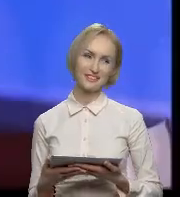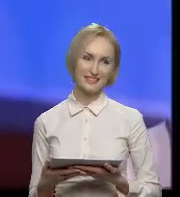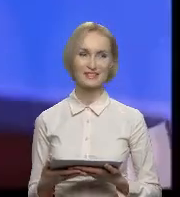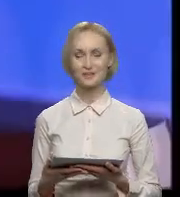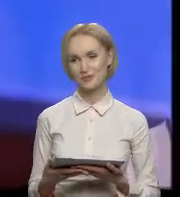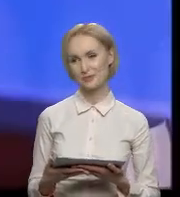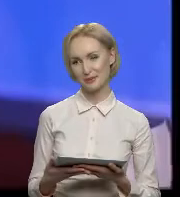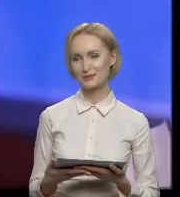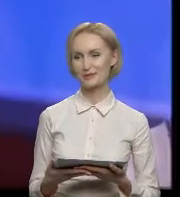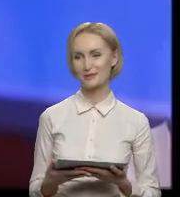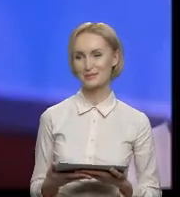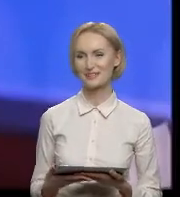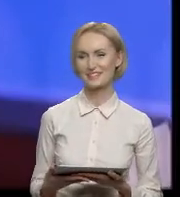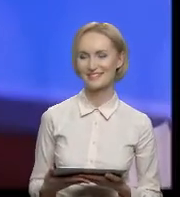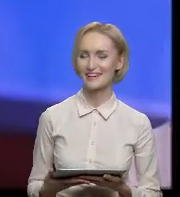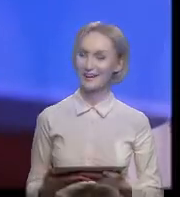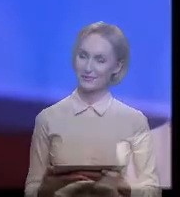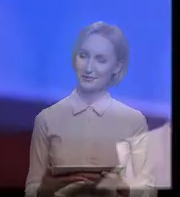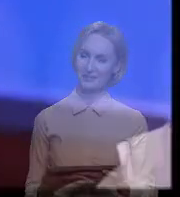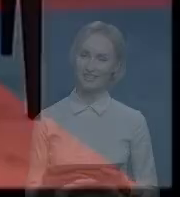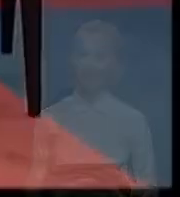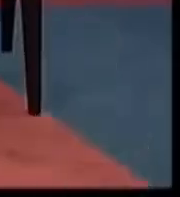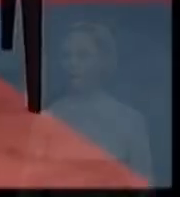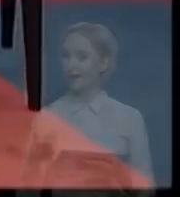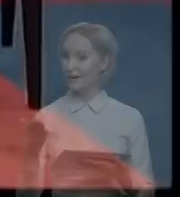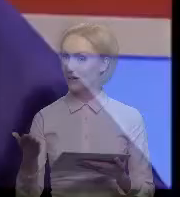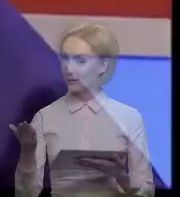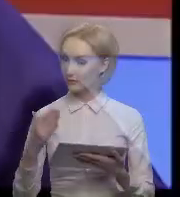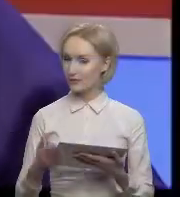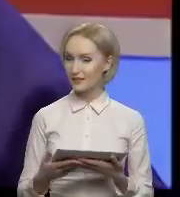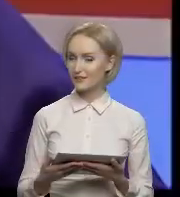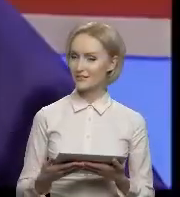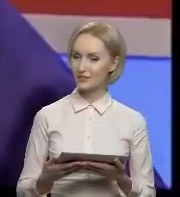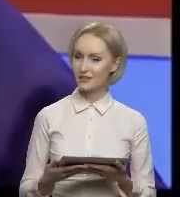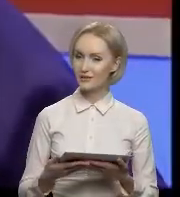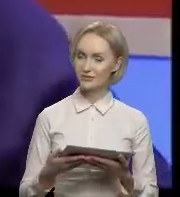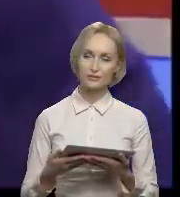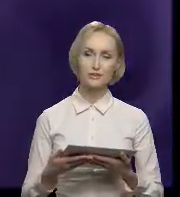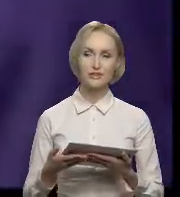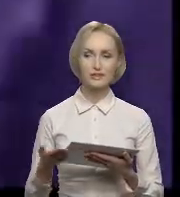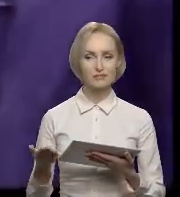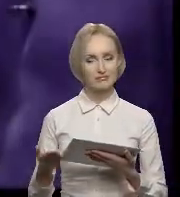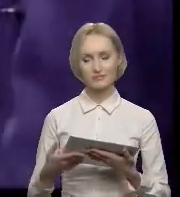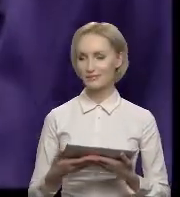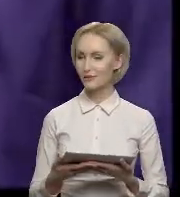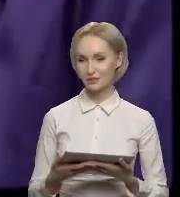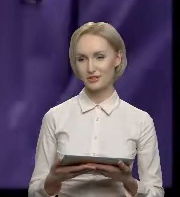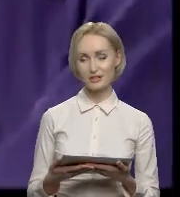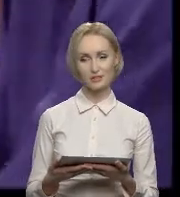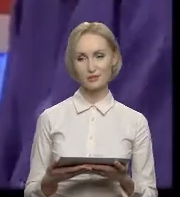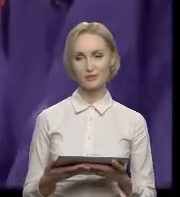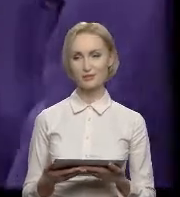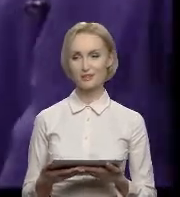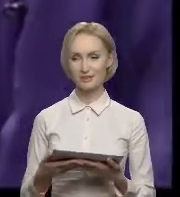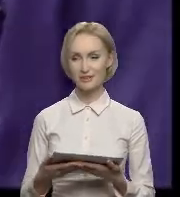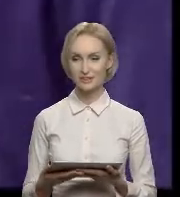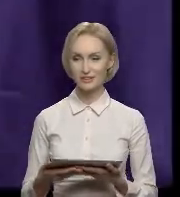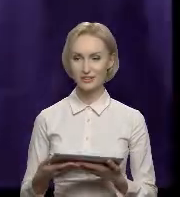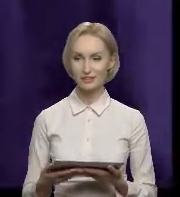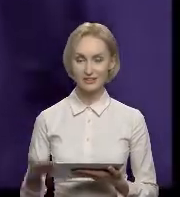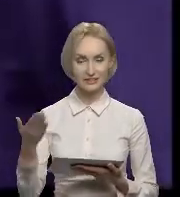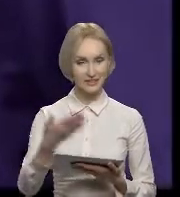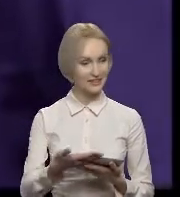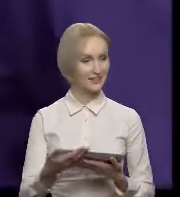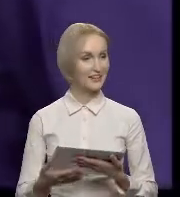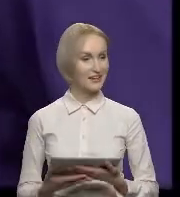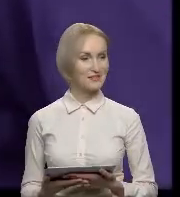like me for the person I am. You think your best friend and your fiance want to hook up together? Yes. Why do you say that? Because it's been a whole bunch of moments